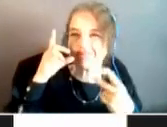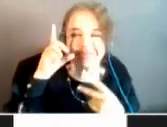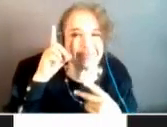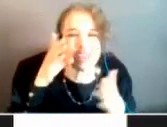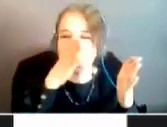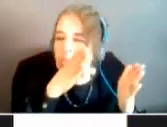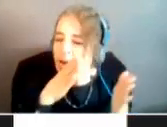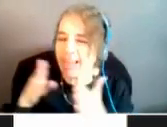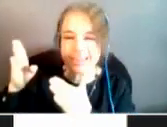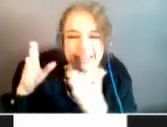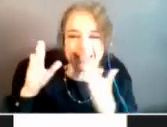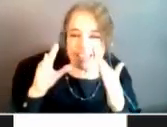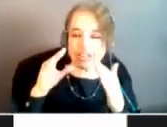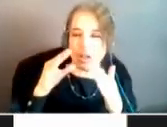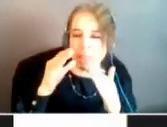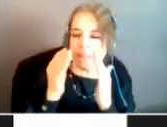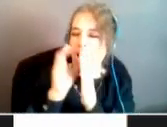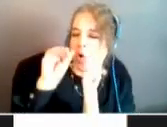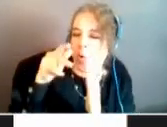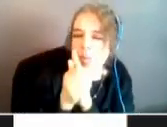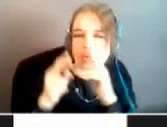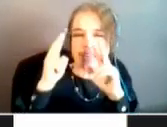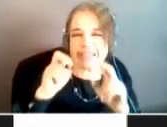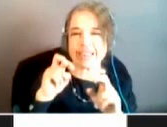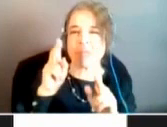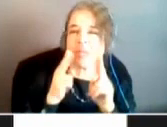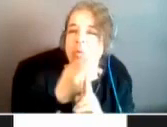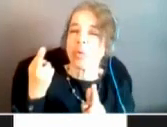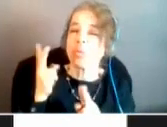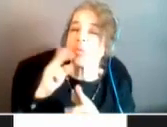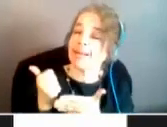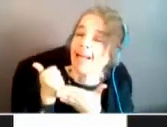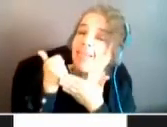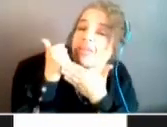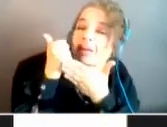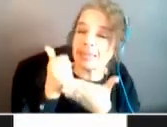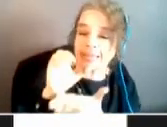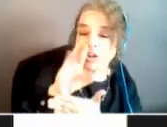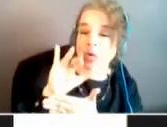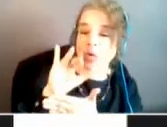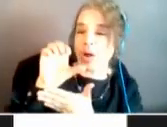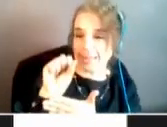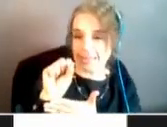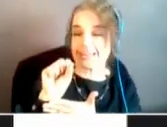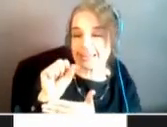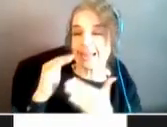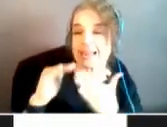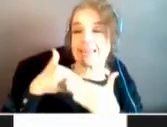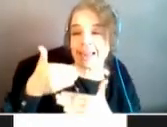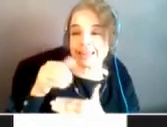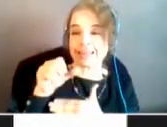plan also lists coping strategies and people and resources that can help in a crisis. Next slide.